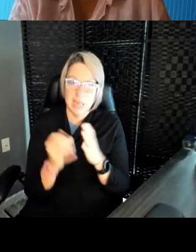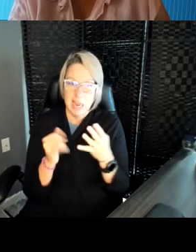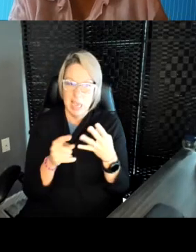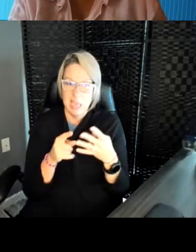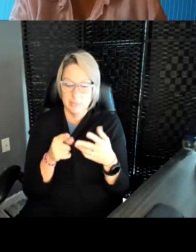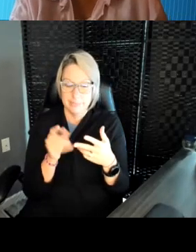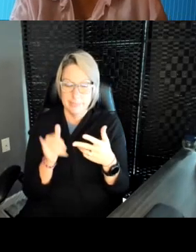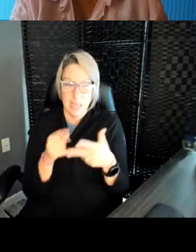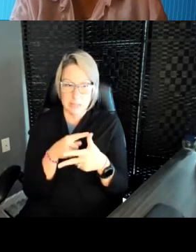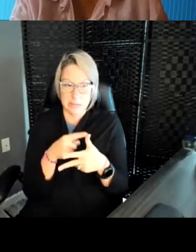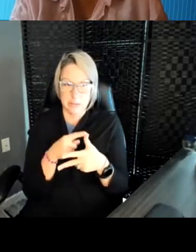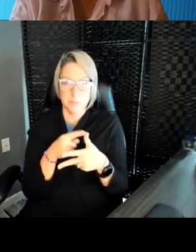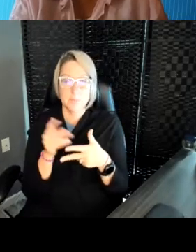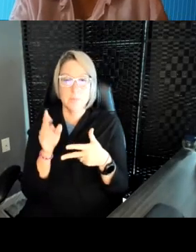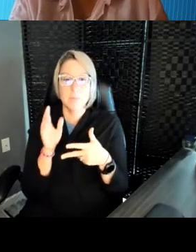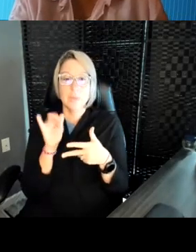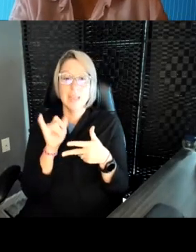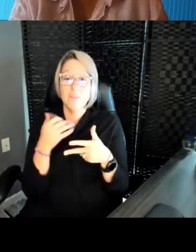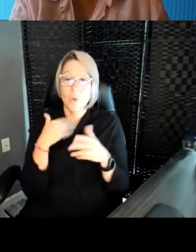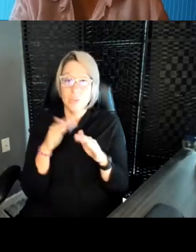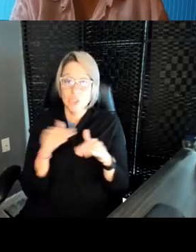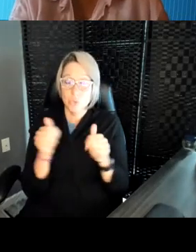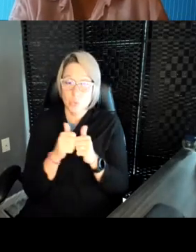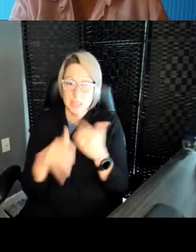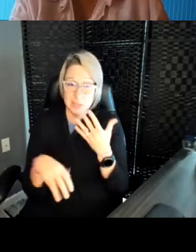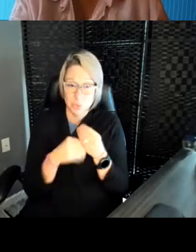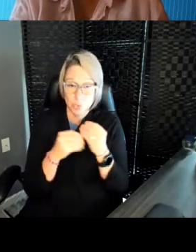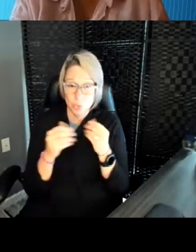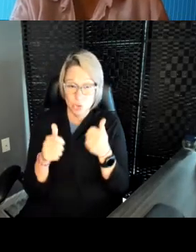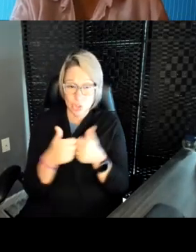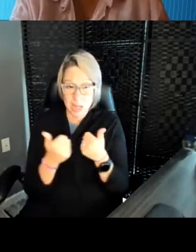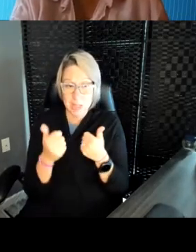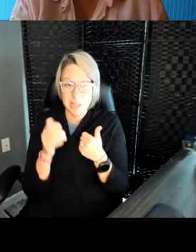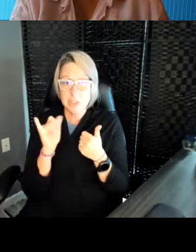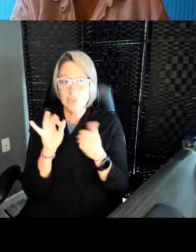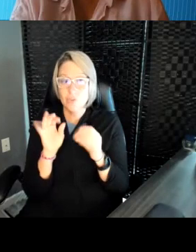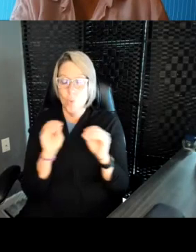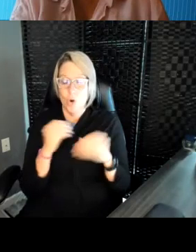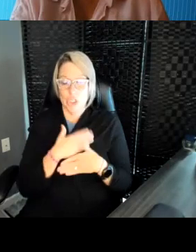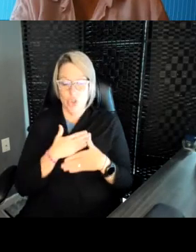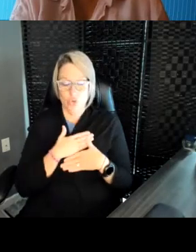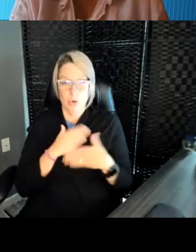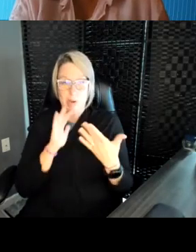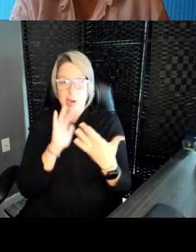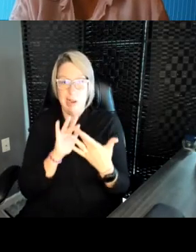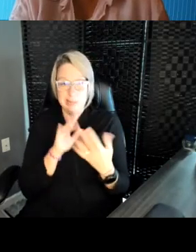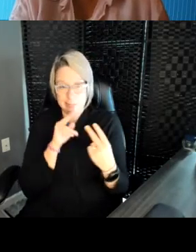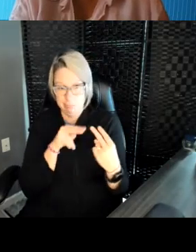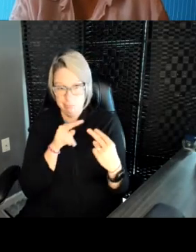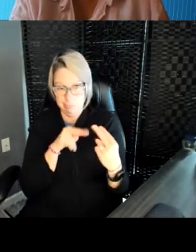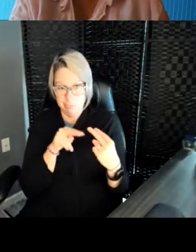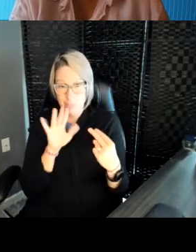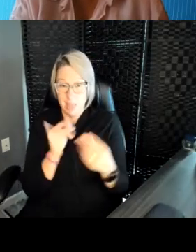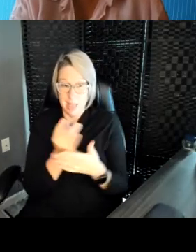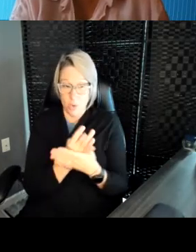kids who have additional challenges. If no enjoyable contact occurs, that should be eye contact. By the age of